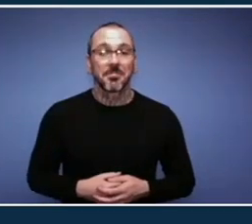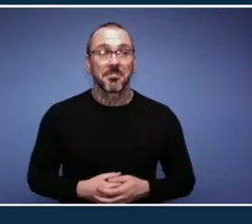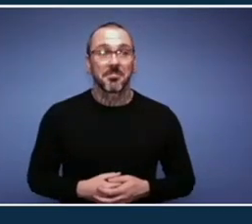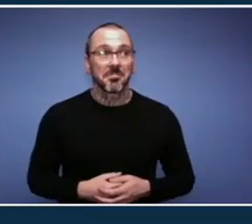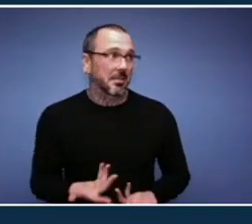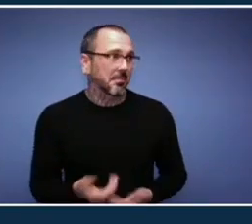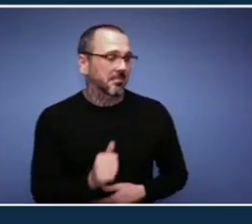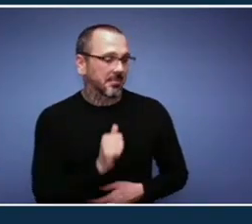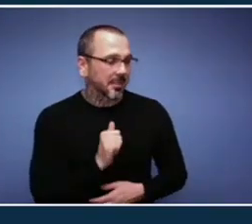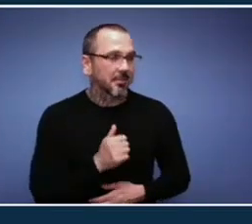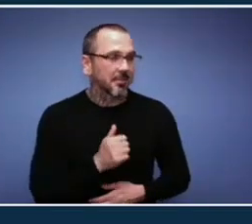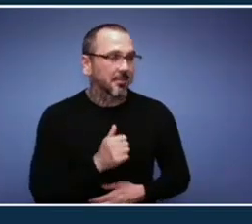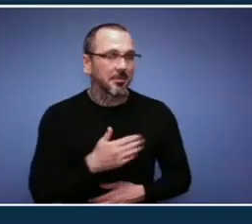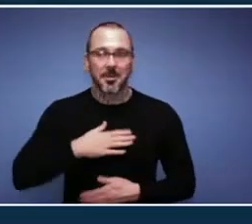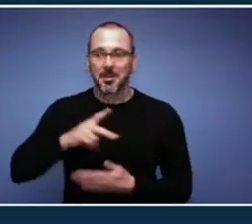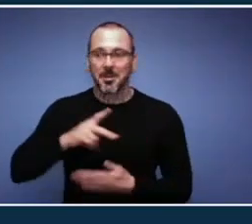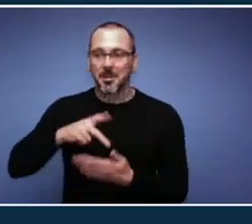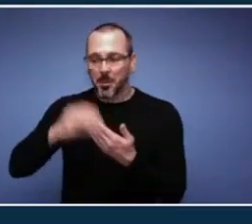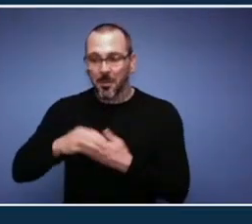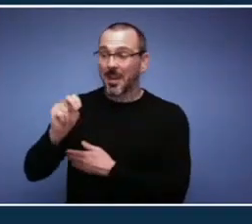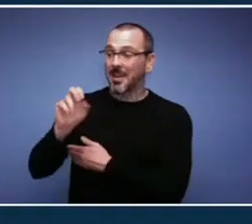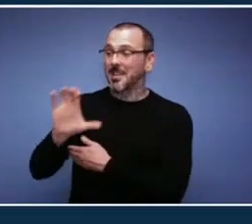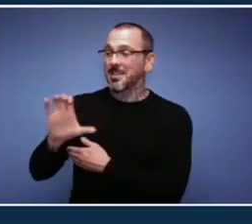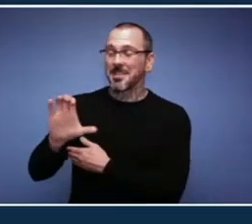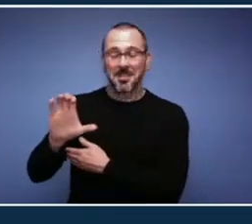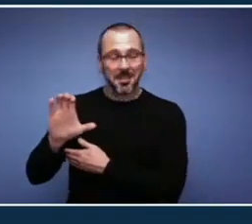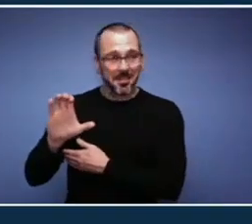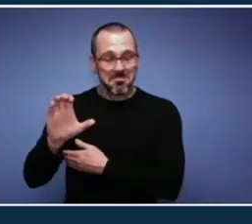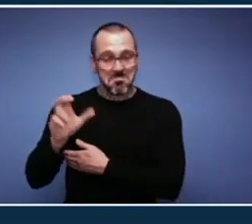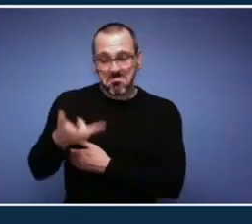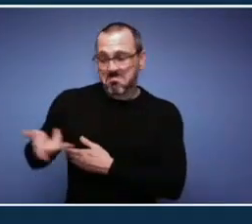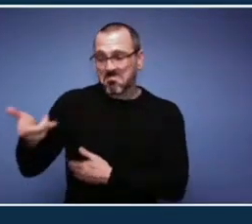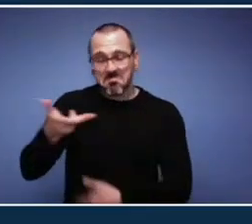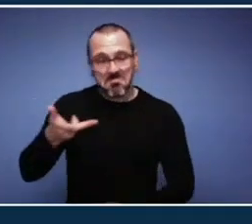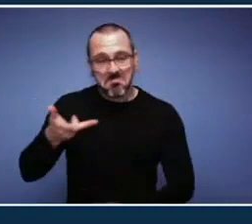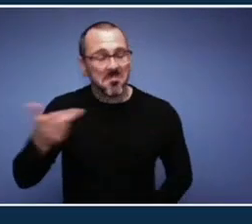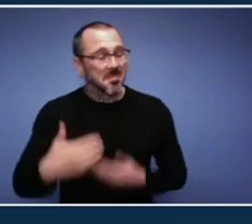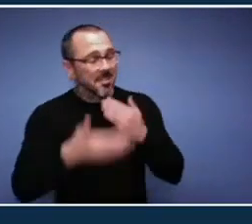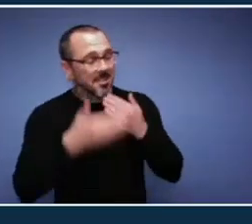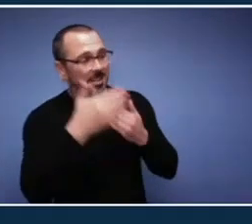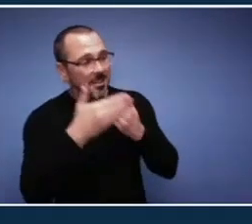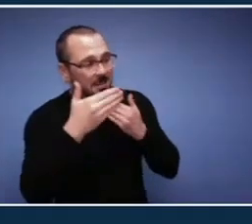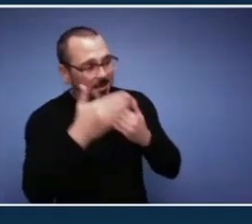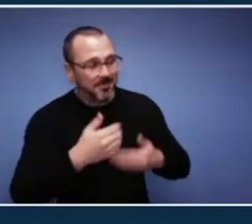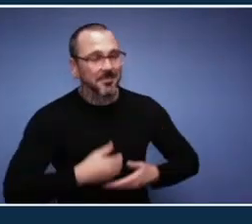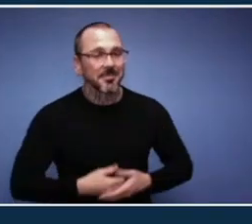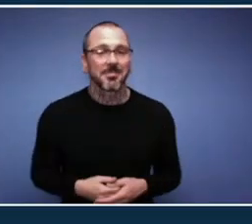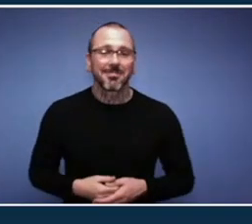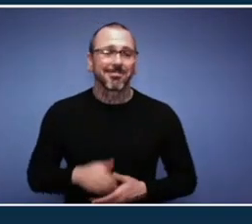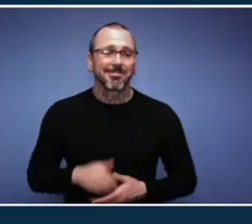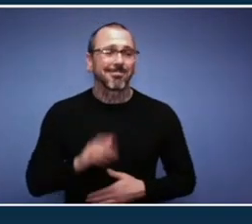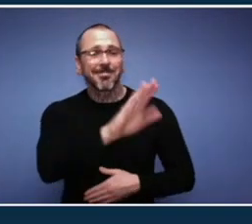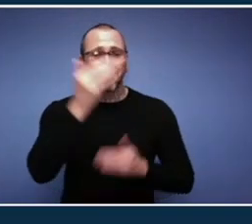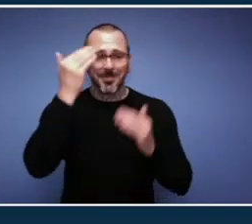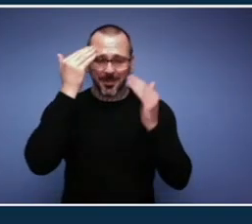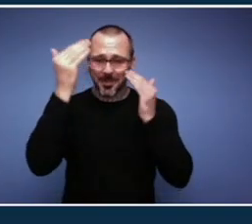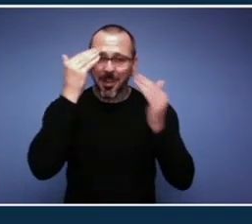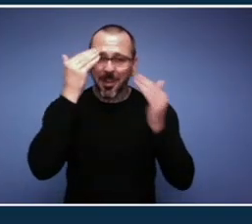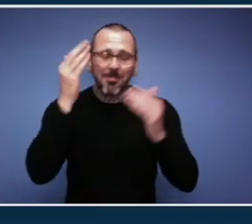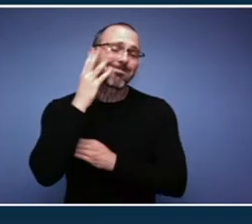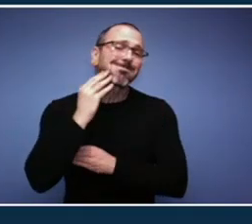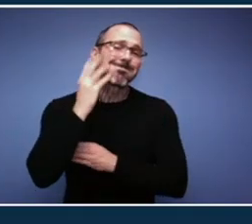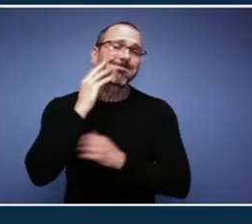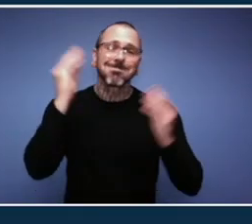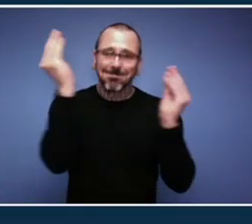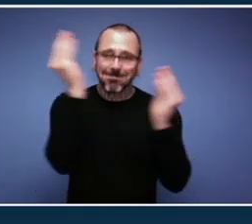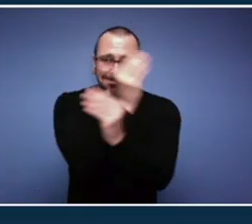program, and NSCC as a general whole, I thank you for taking the time to share your knowledge and experiences with us, Vicki